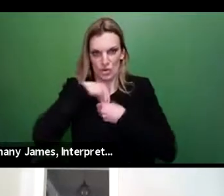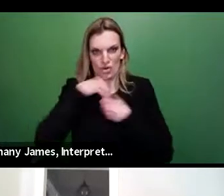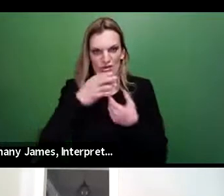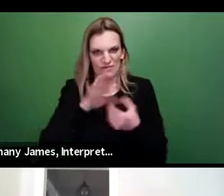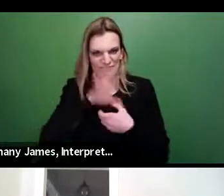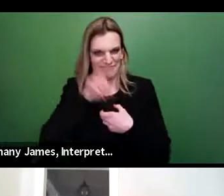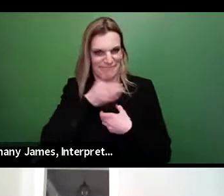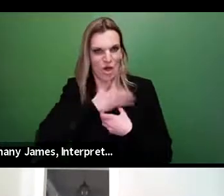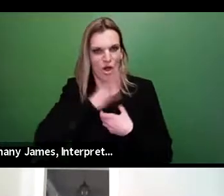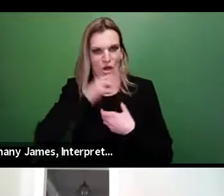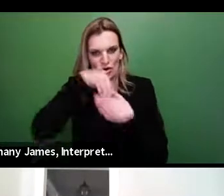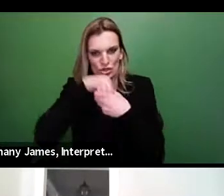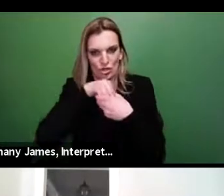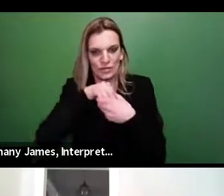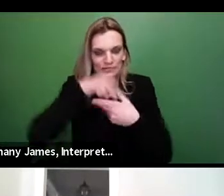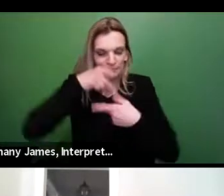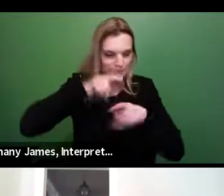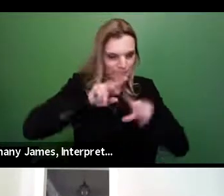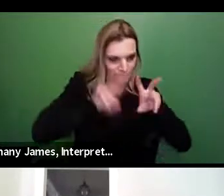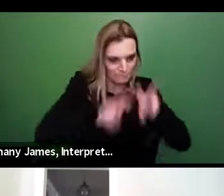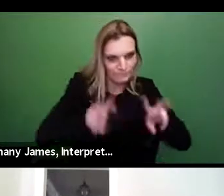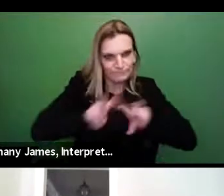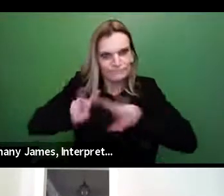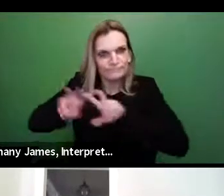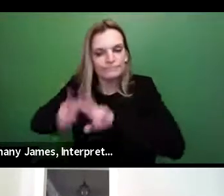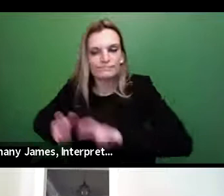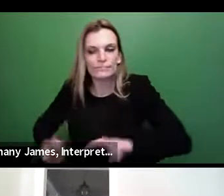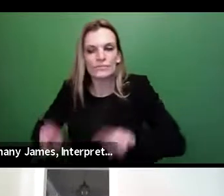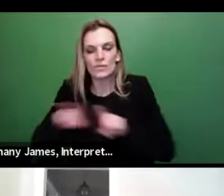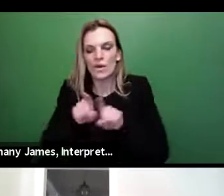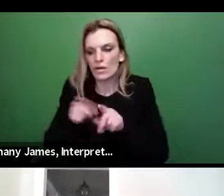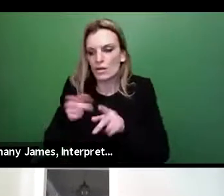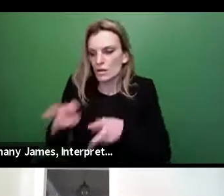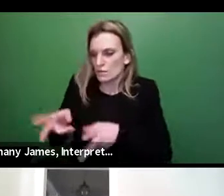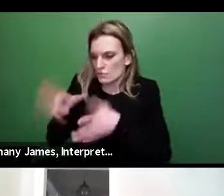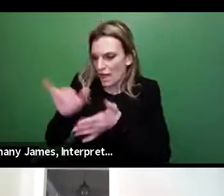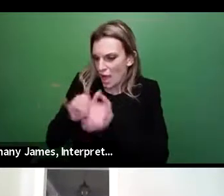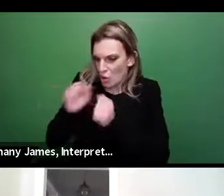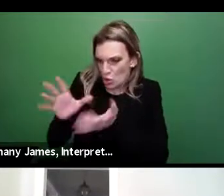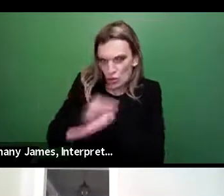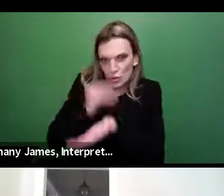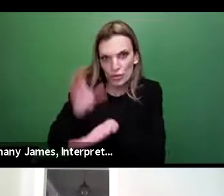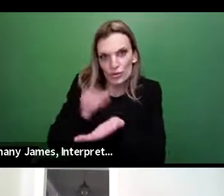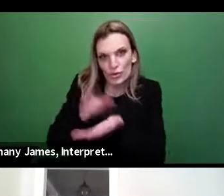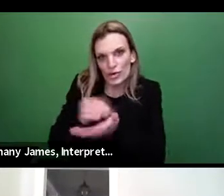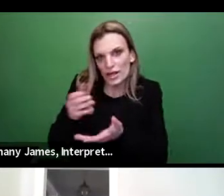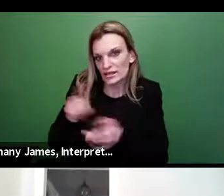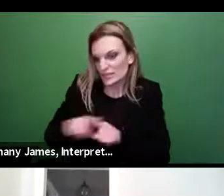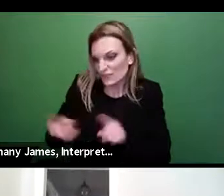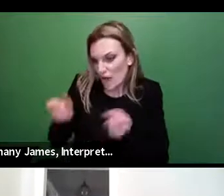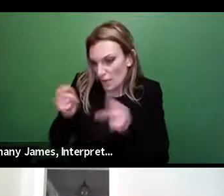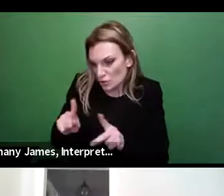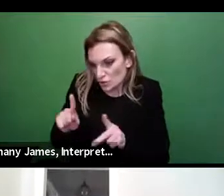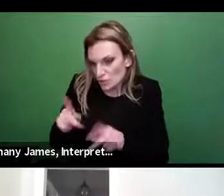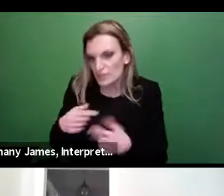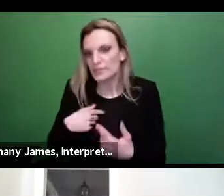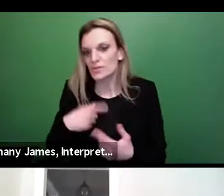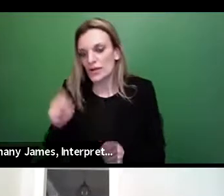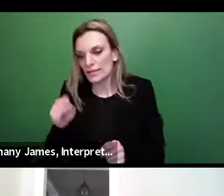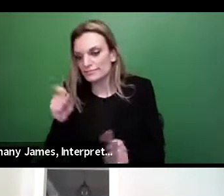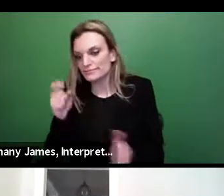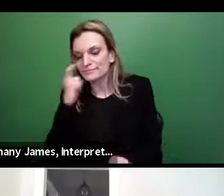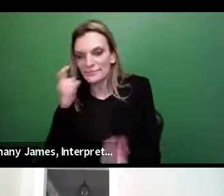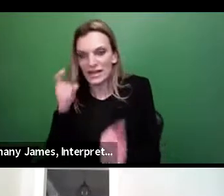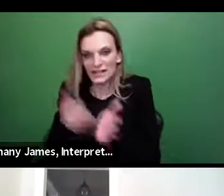sort of ongoing learning opportunities for commissioners to identify, acknowledge,